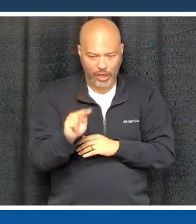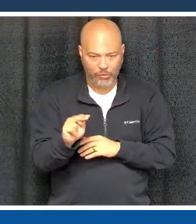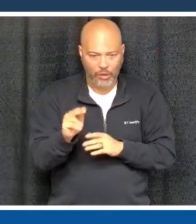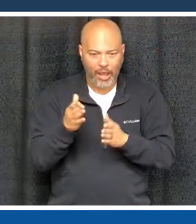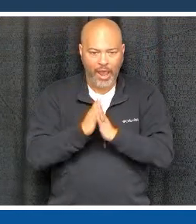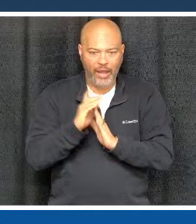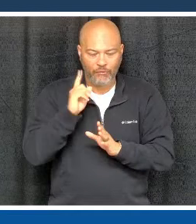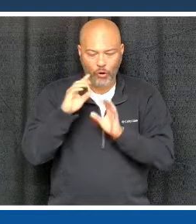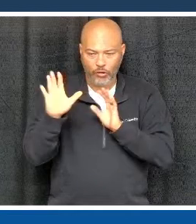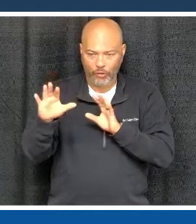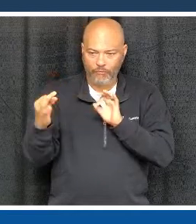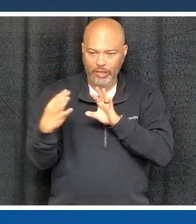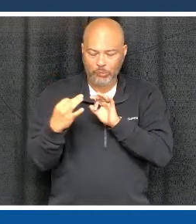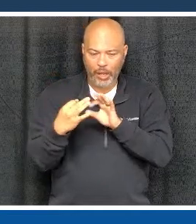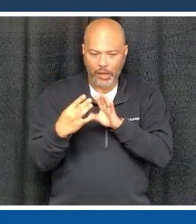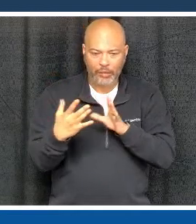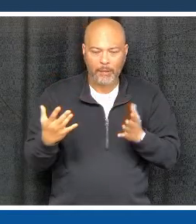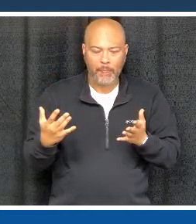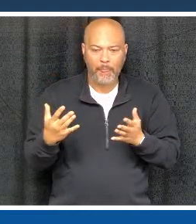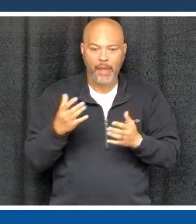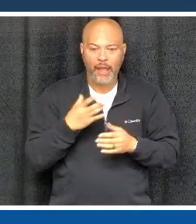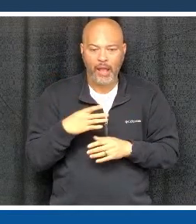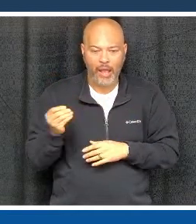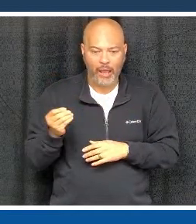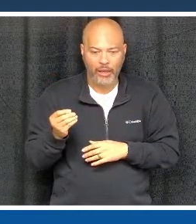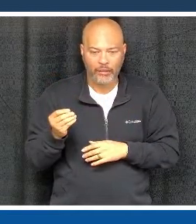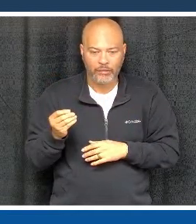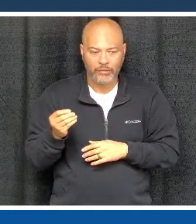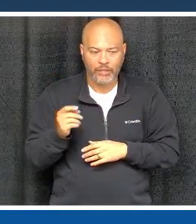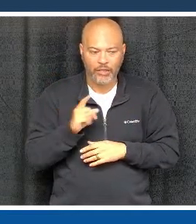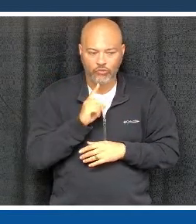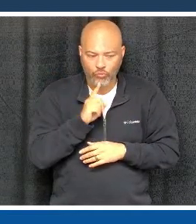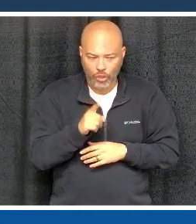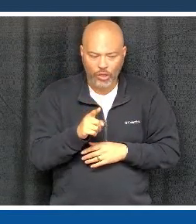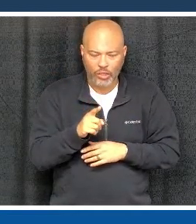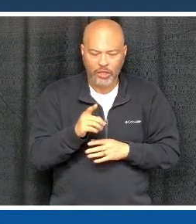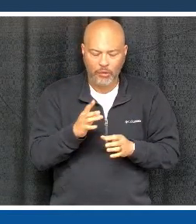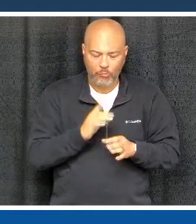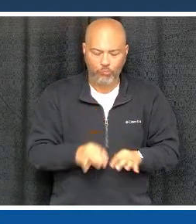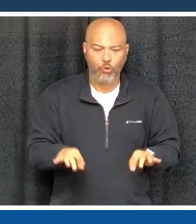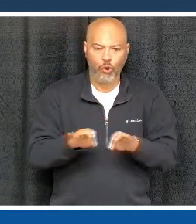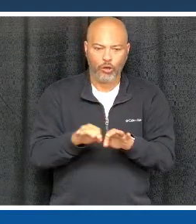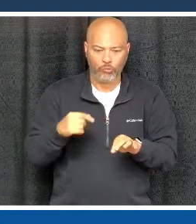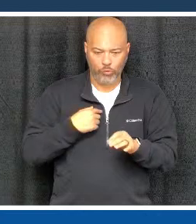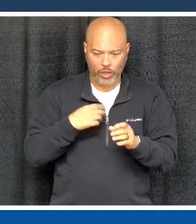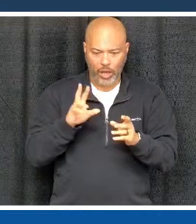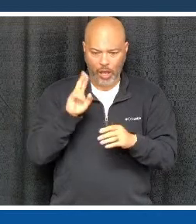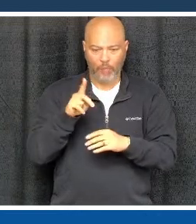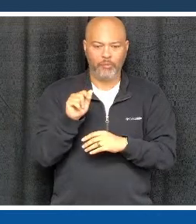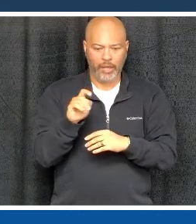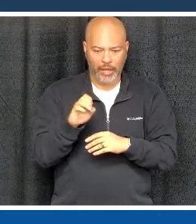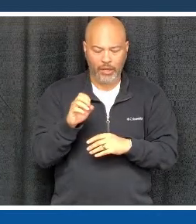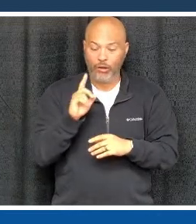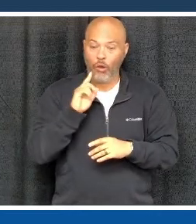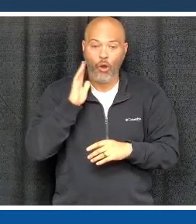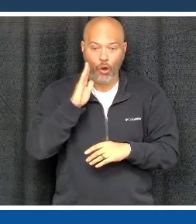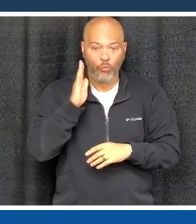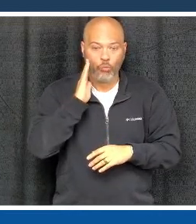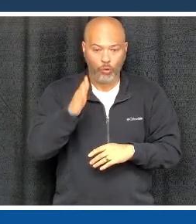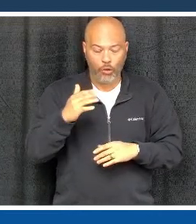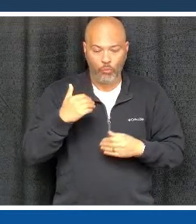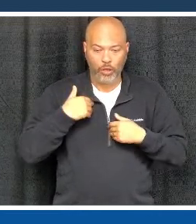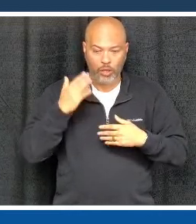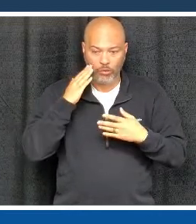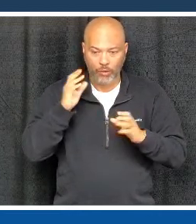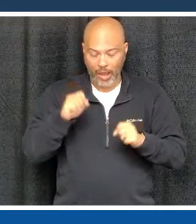asking for input. And it's really very important that we update it. Otherwise we're gonna open